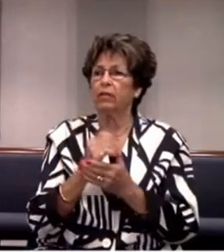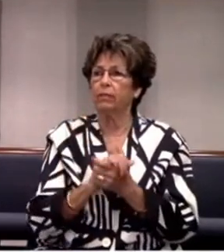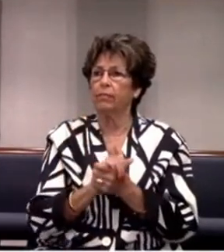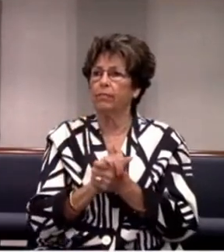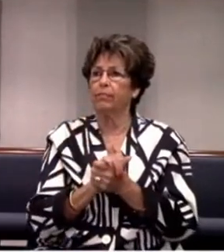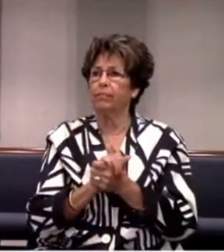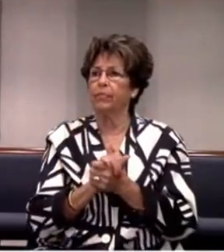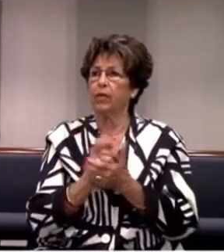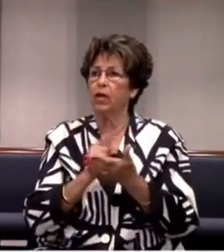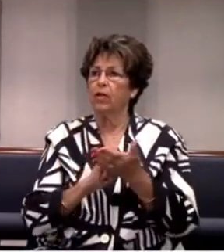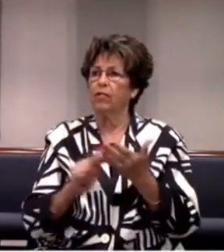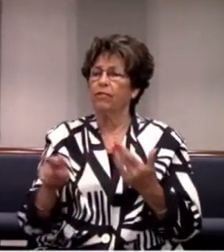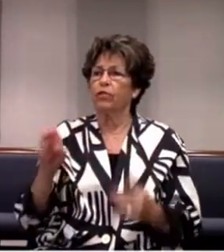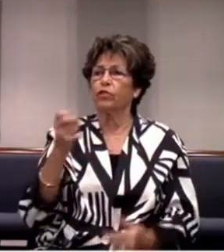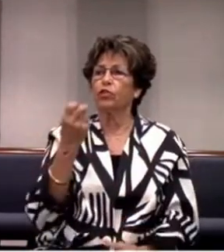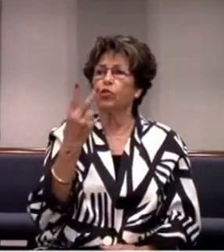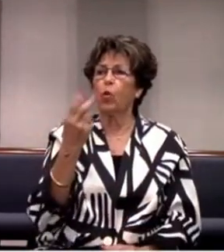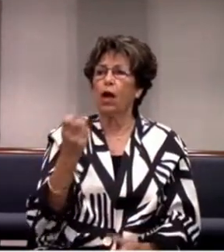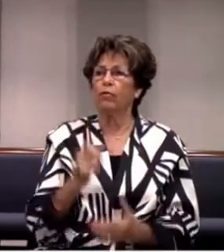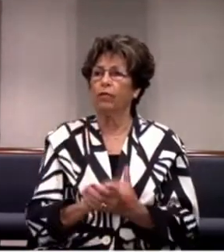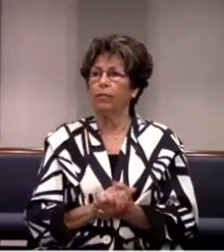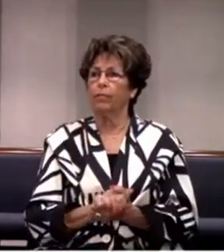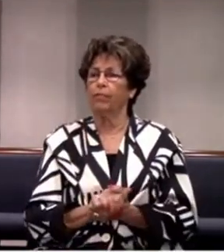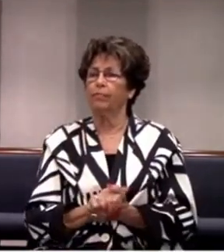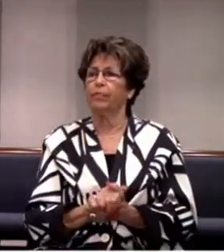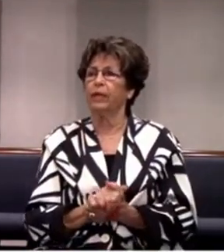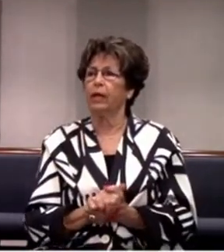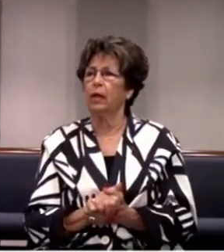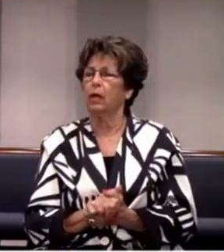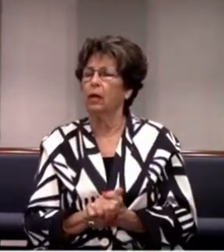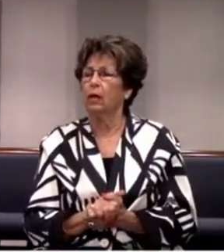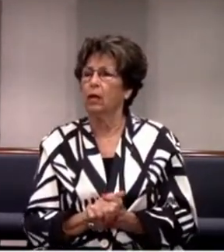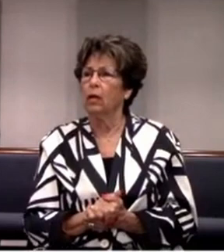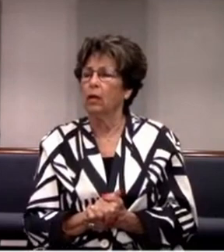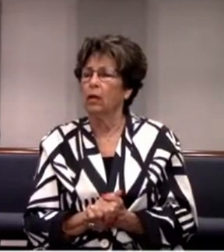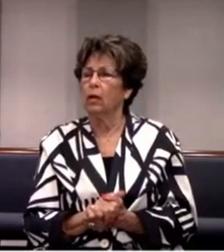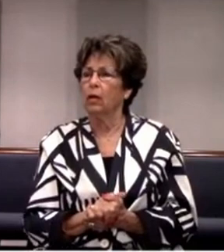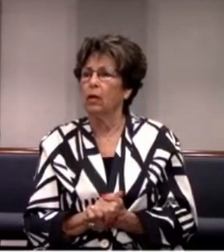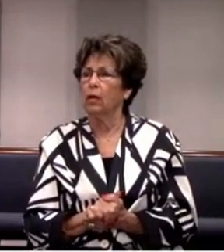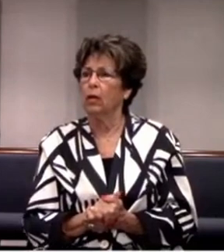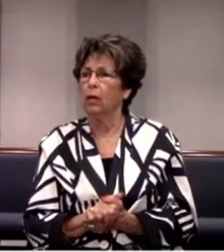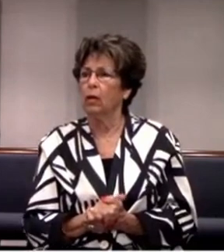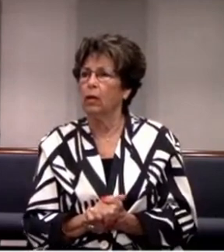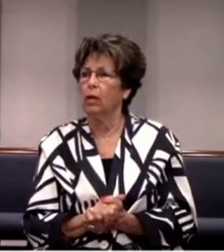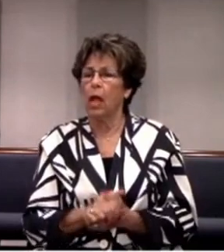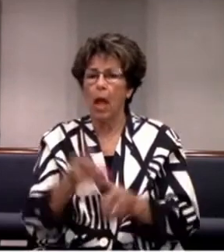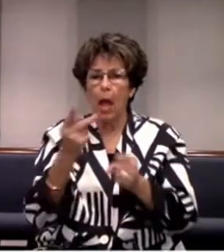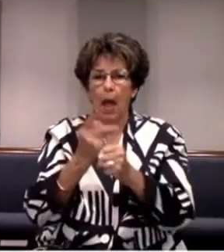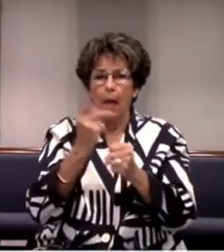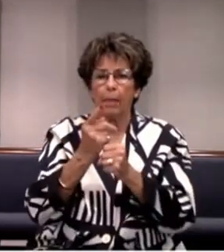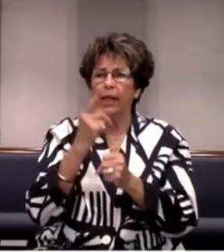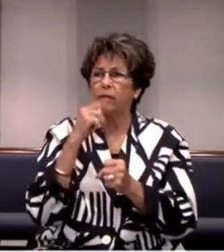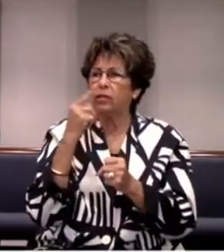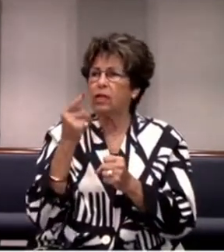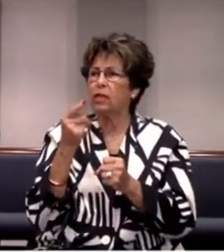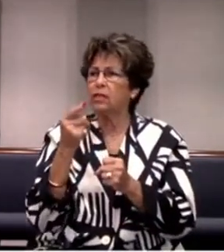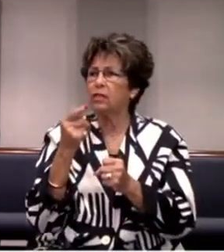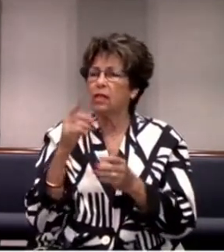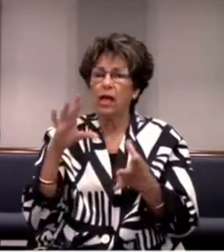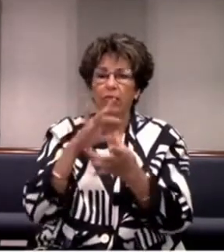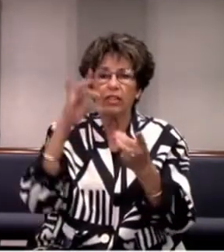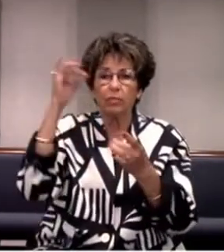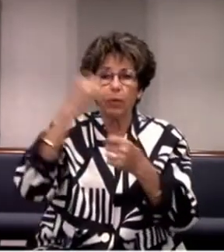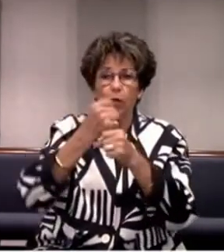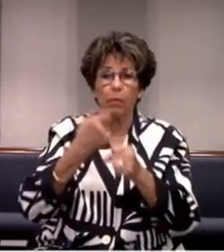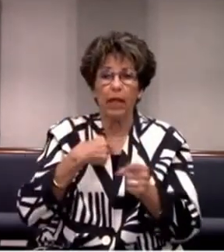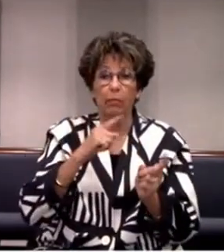And look at verse number 12. Hold your hand in chapter 10. We're coming back. Peter says, "And the Spirit bade me go with them,